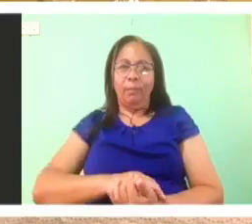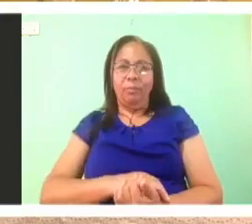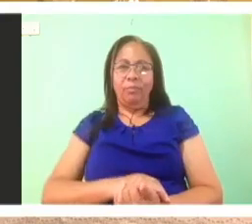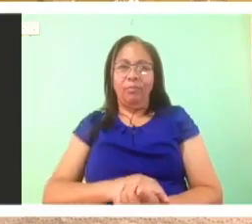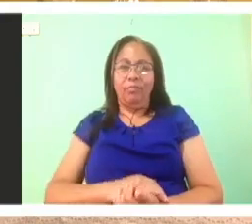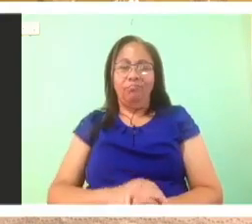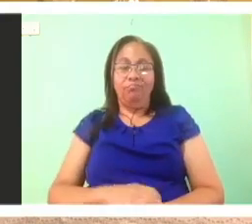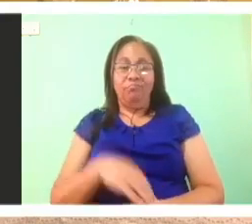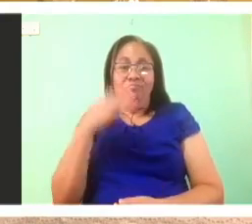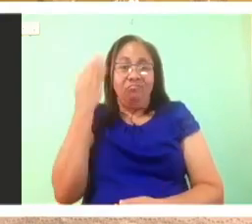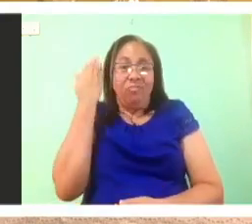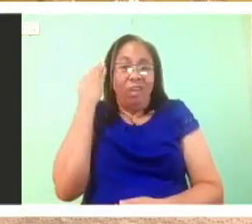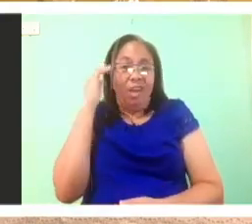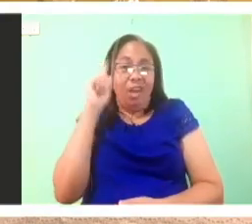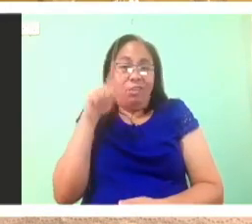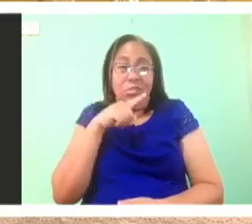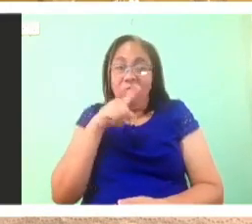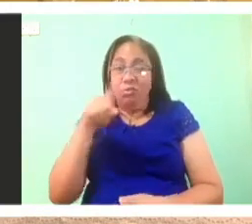you're excited, but you know,